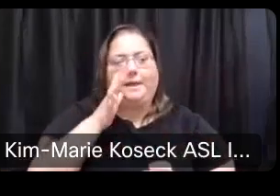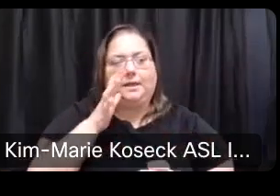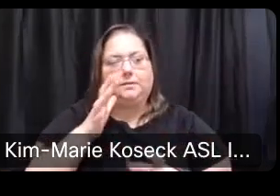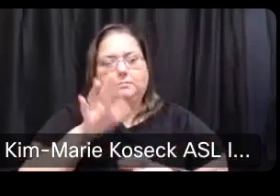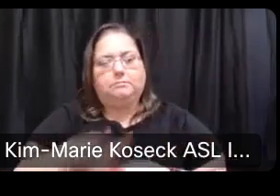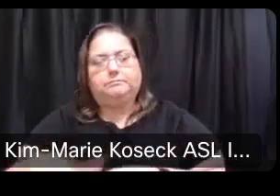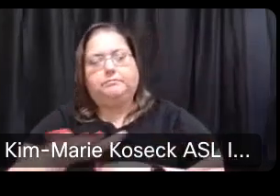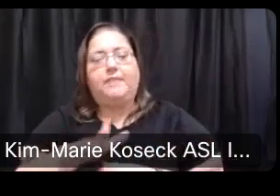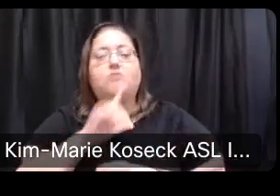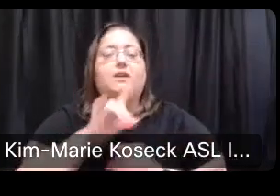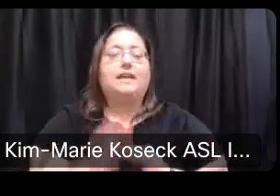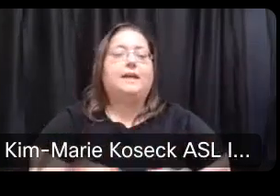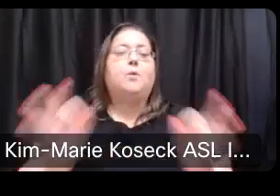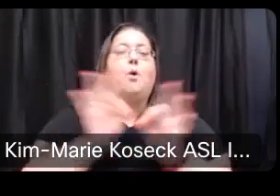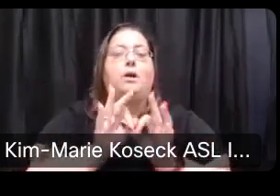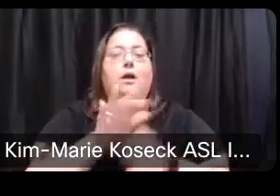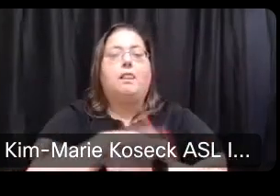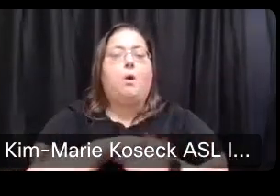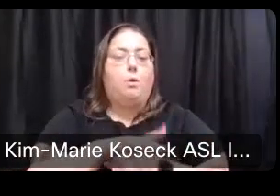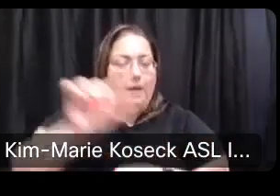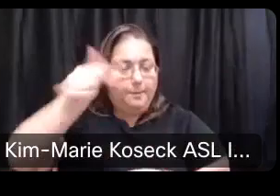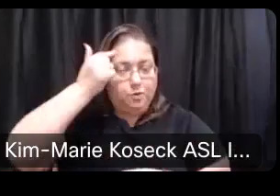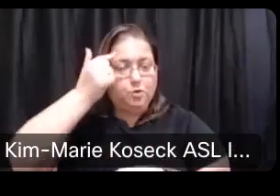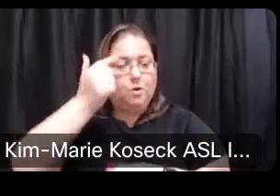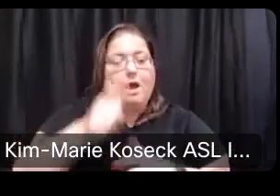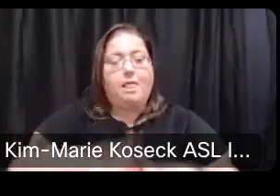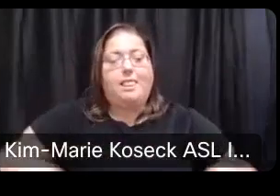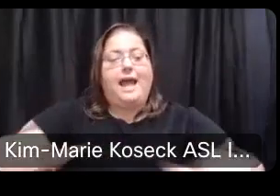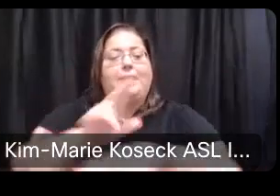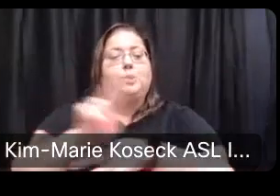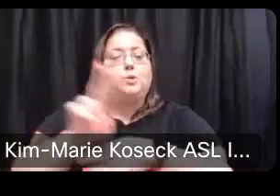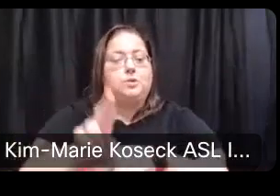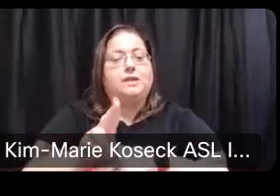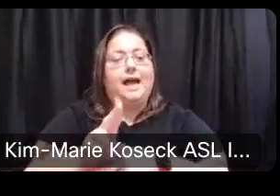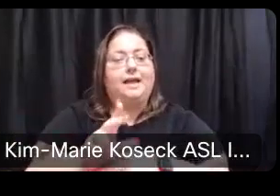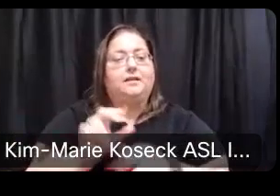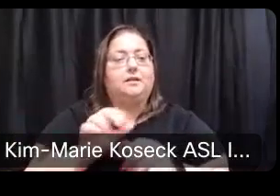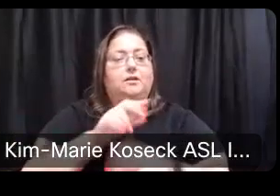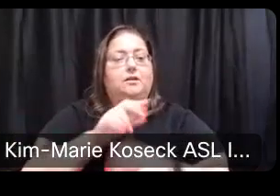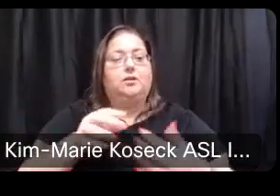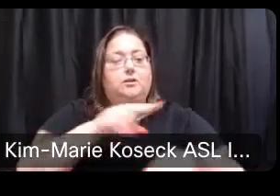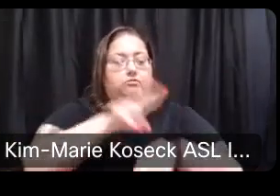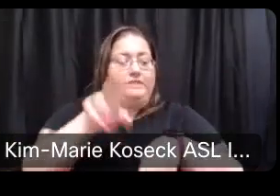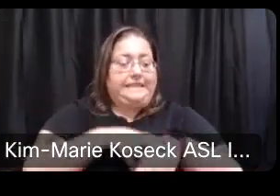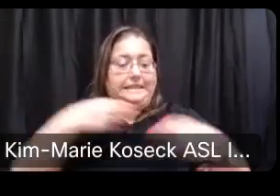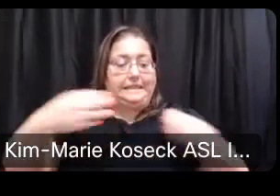important role in local and municipal land use and resiliency planning too. Next slide,